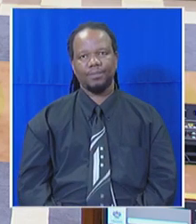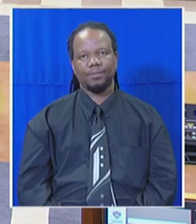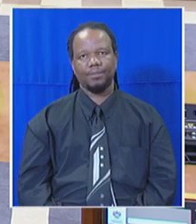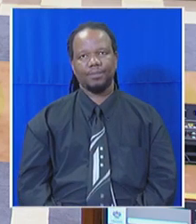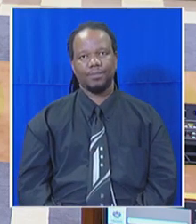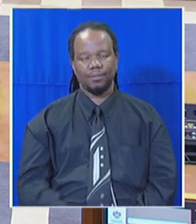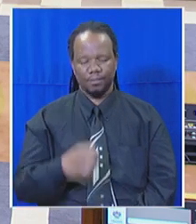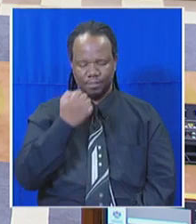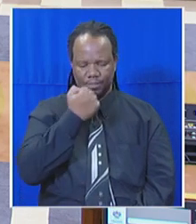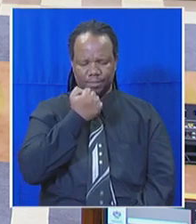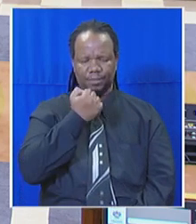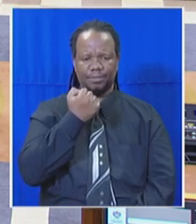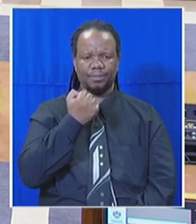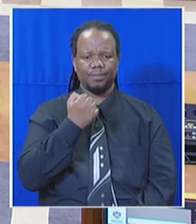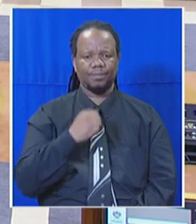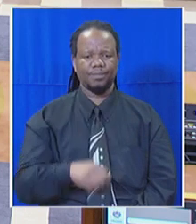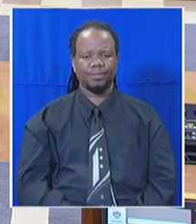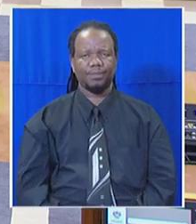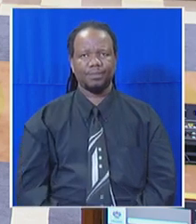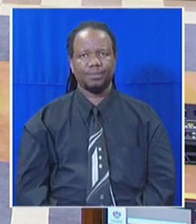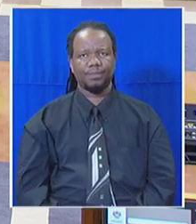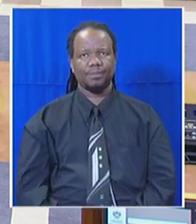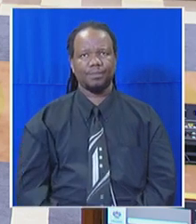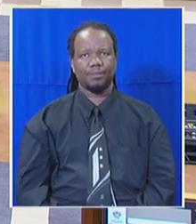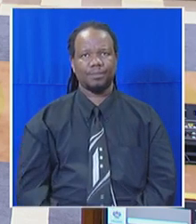Sorry, ma'am. Honorable